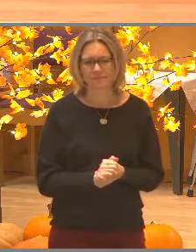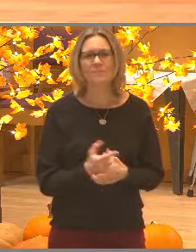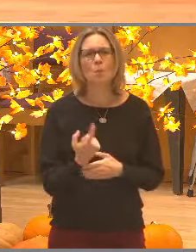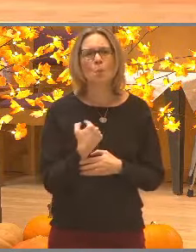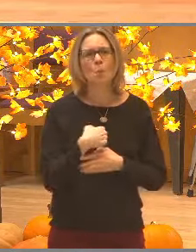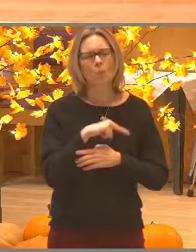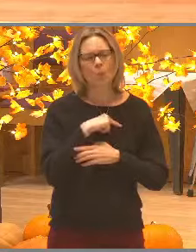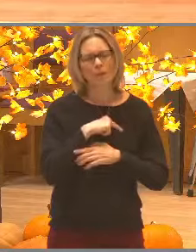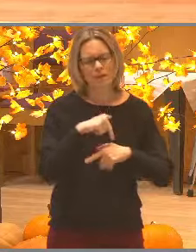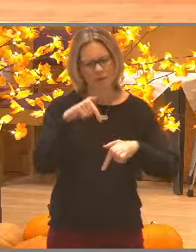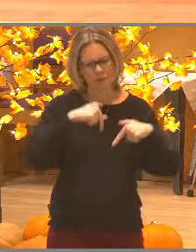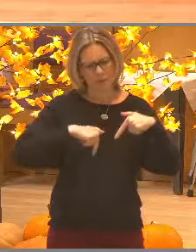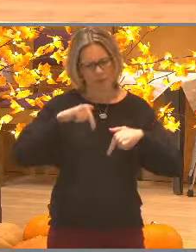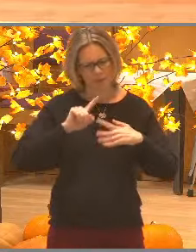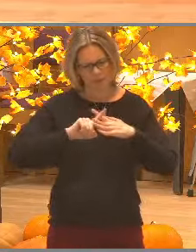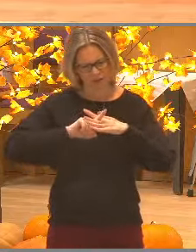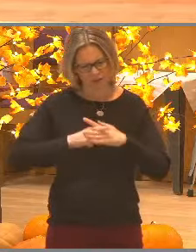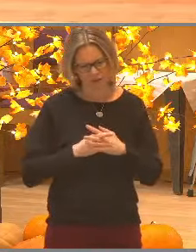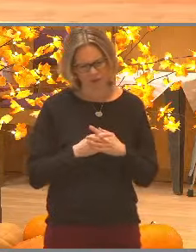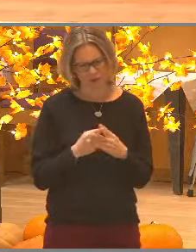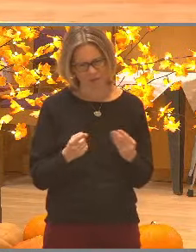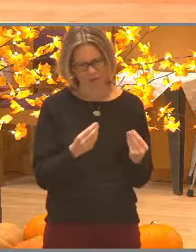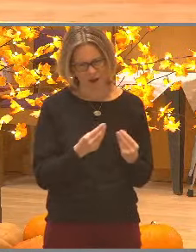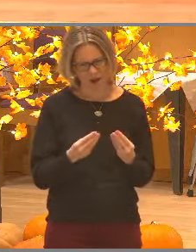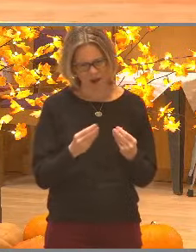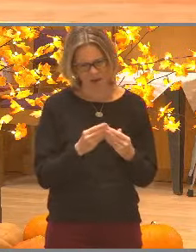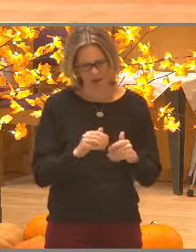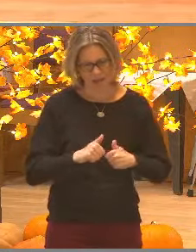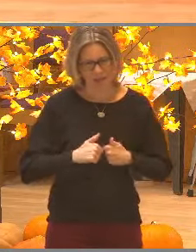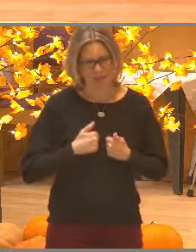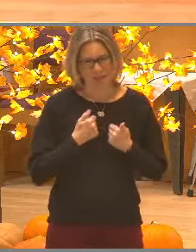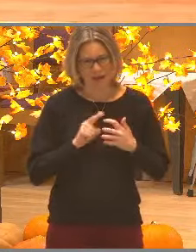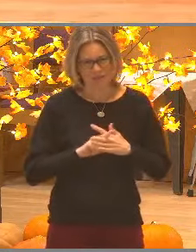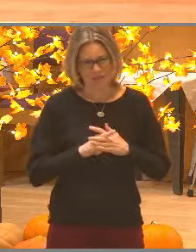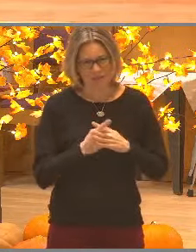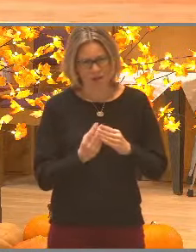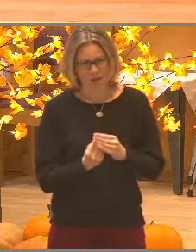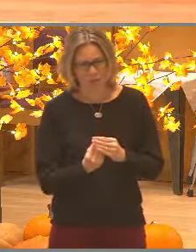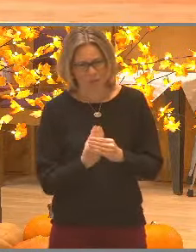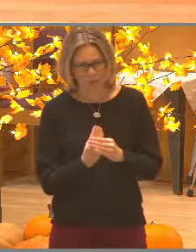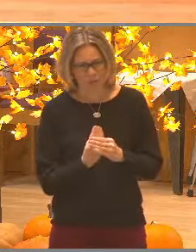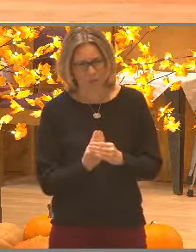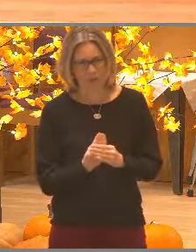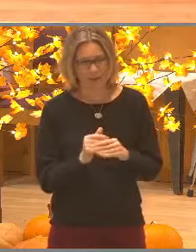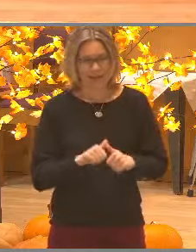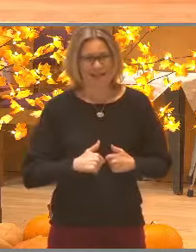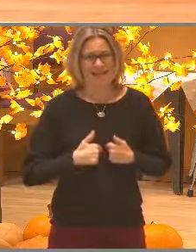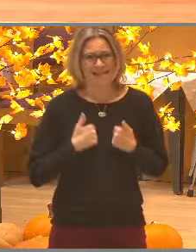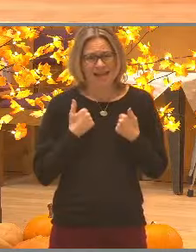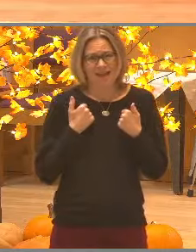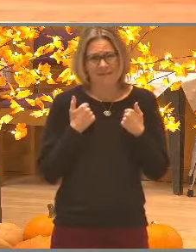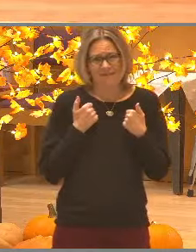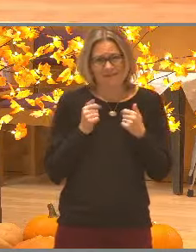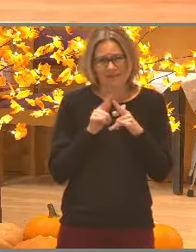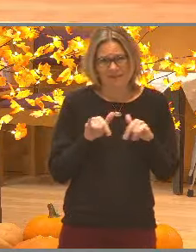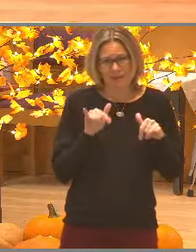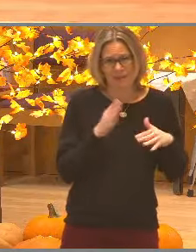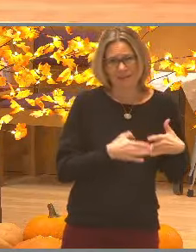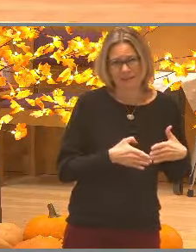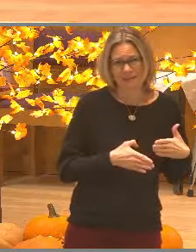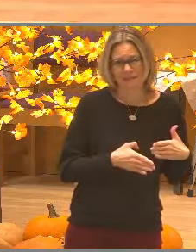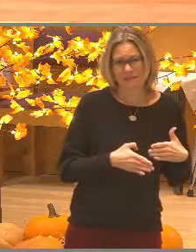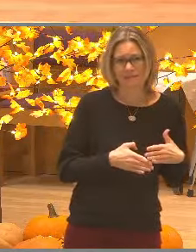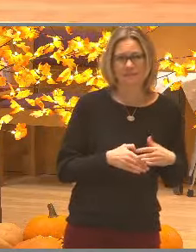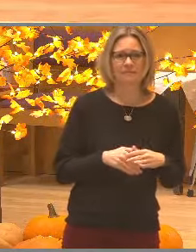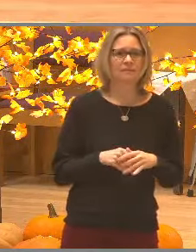started, the ground where life germinates, but also where life ends.